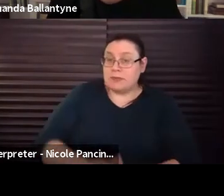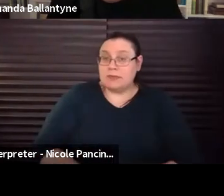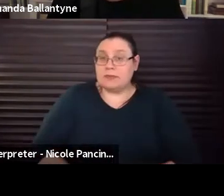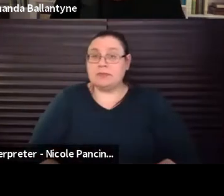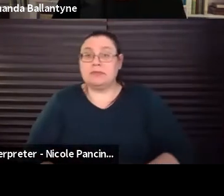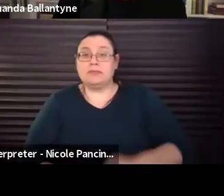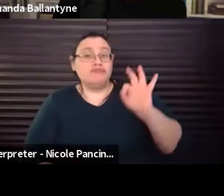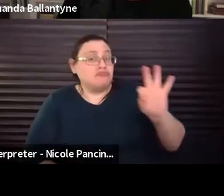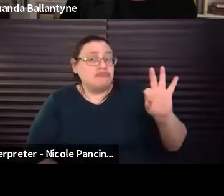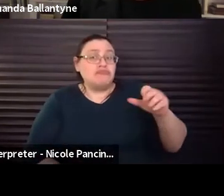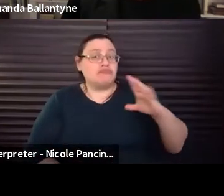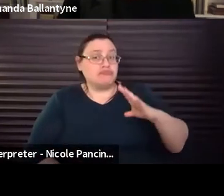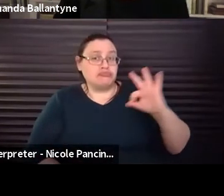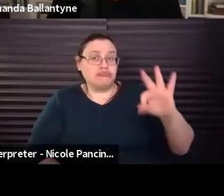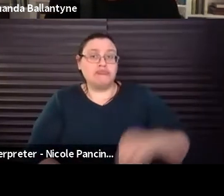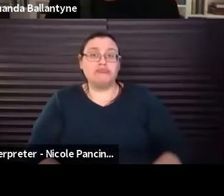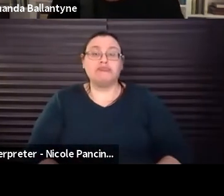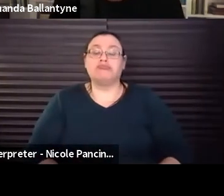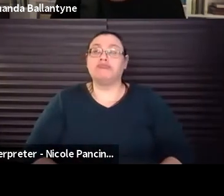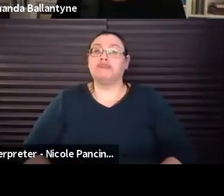Sure, I can. I would